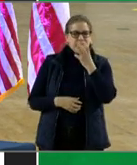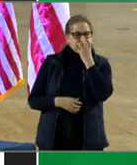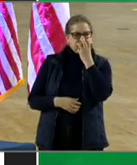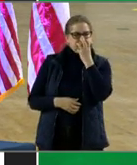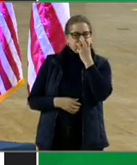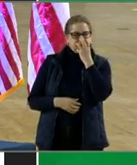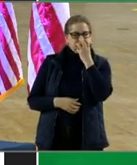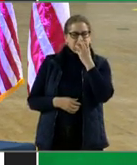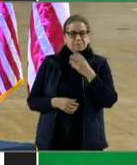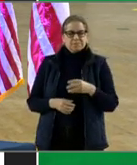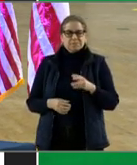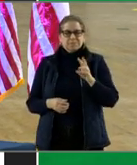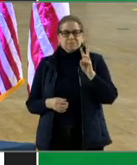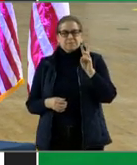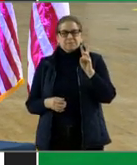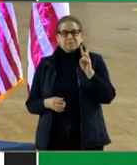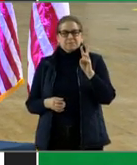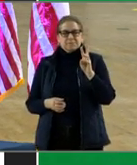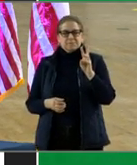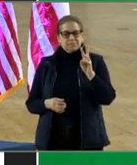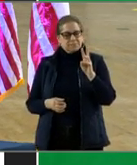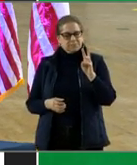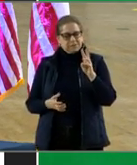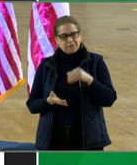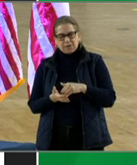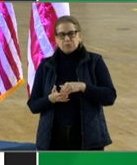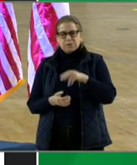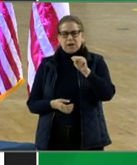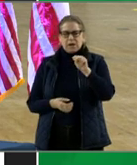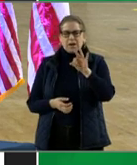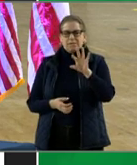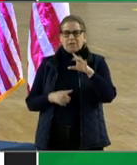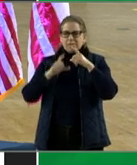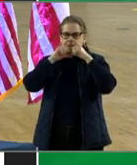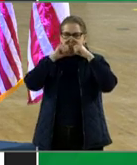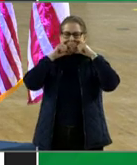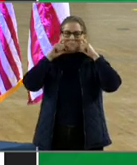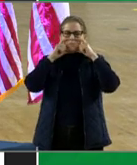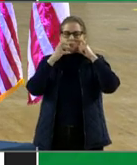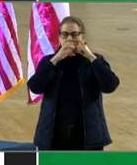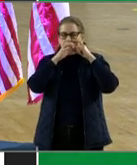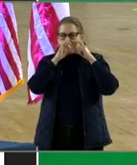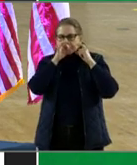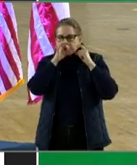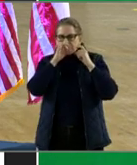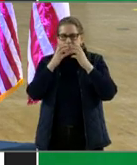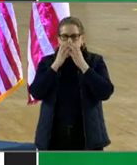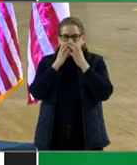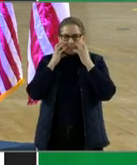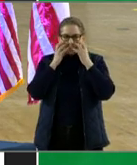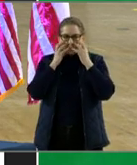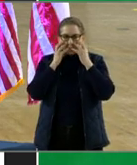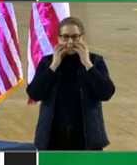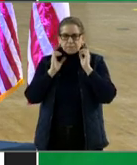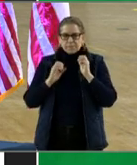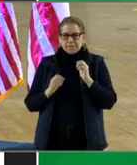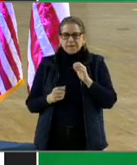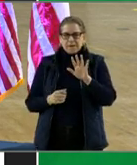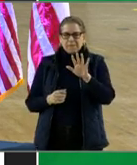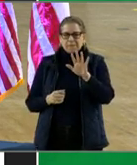masks, 5.6 million surgical masks, 1.4 million gowns,